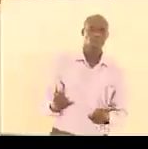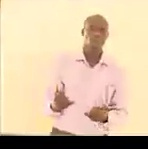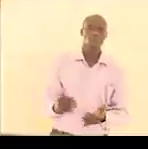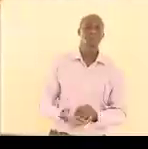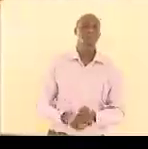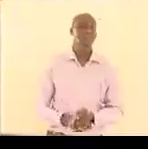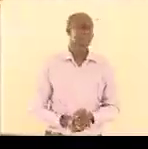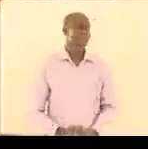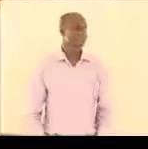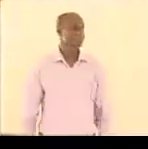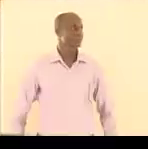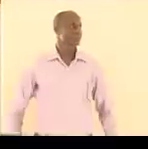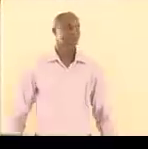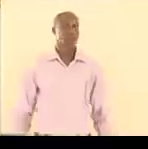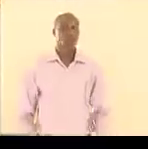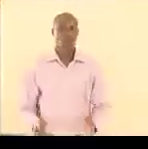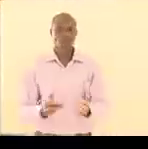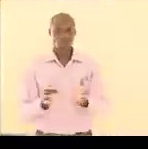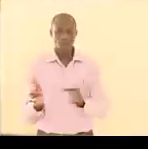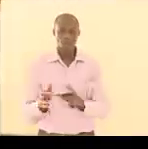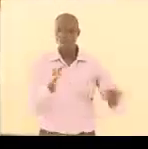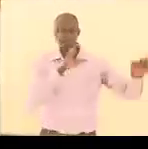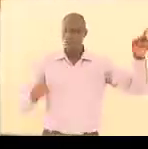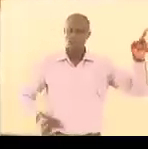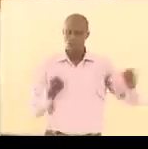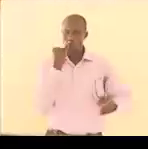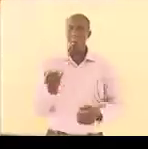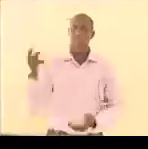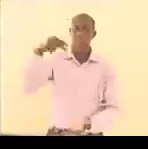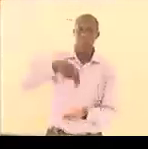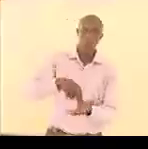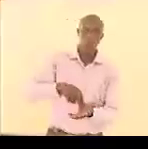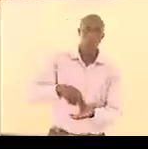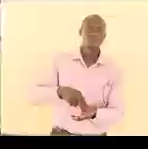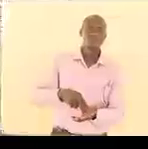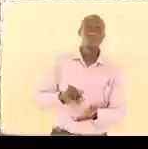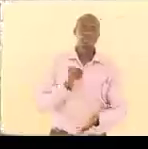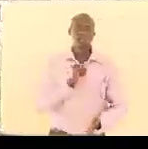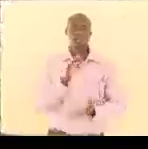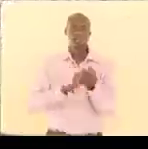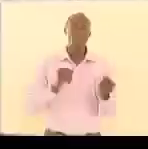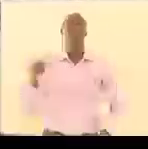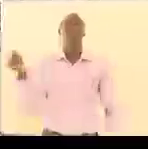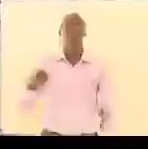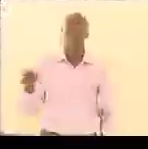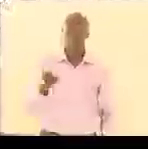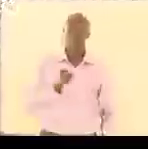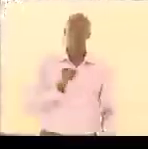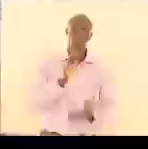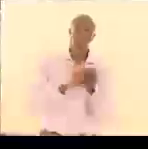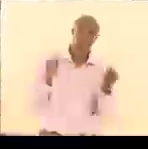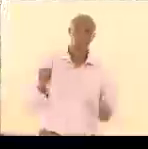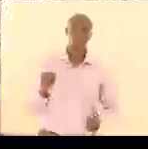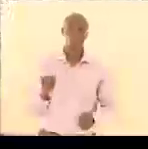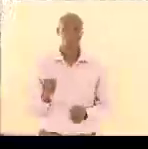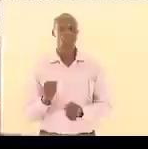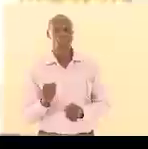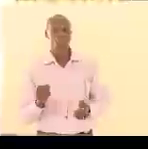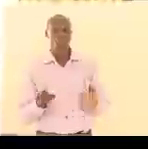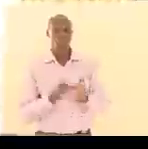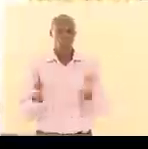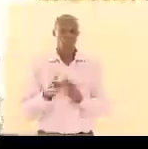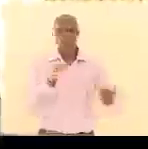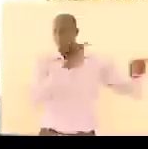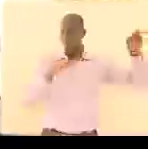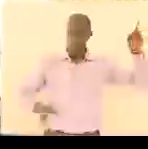I rejoice. Jesus Christ is risen. I believe, yes, I